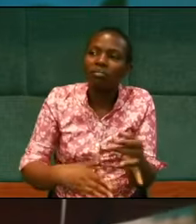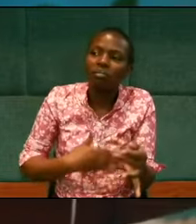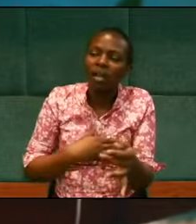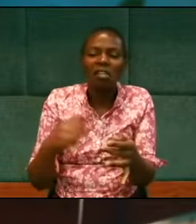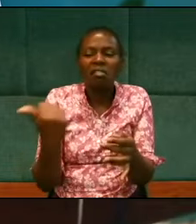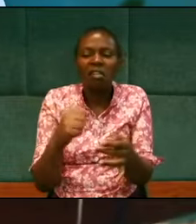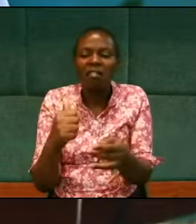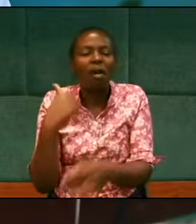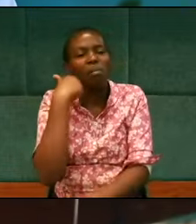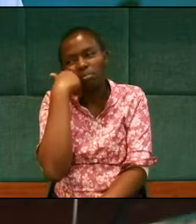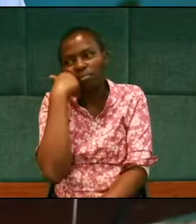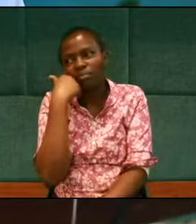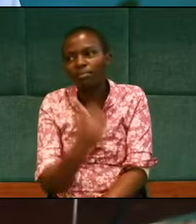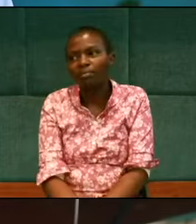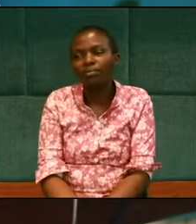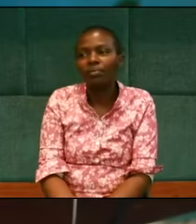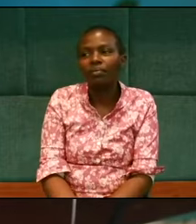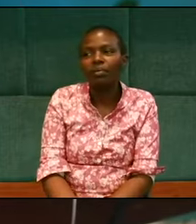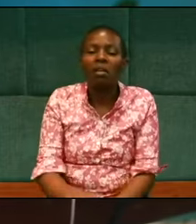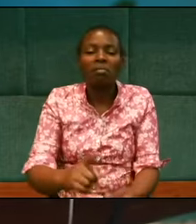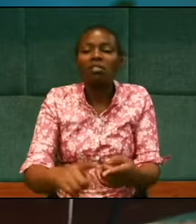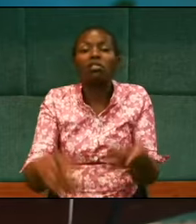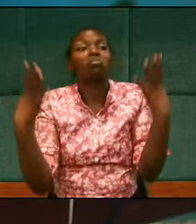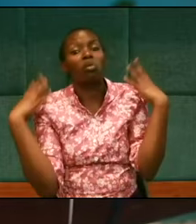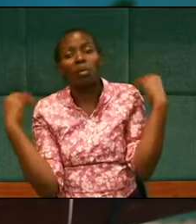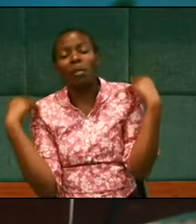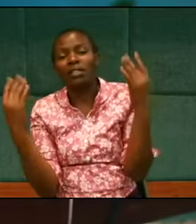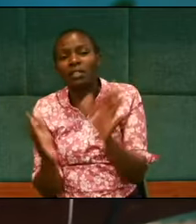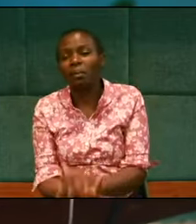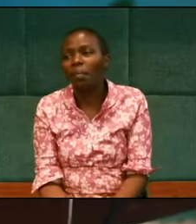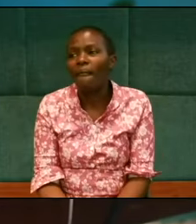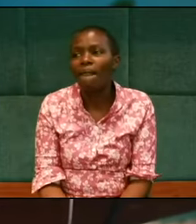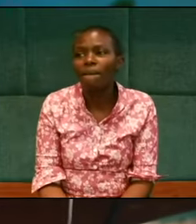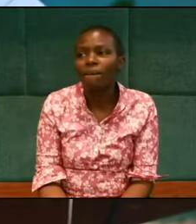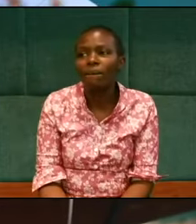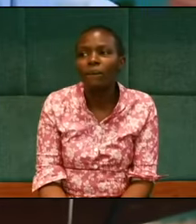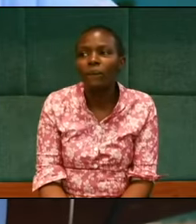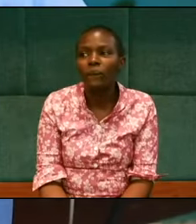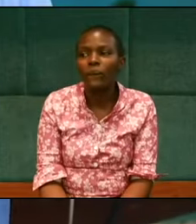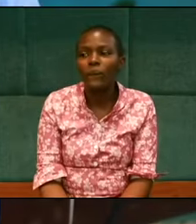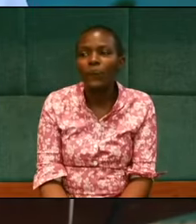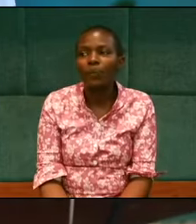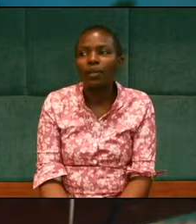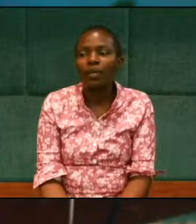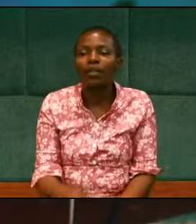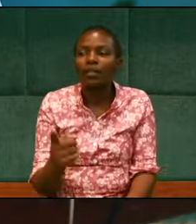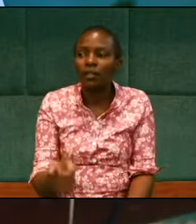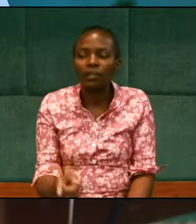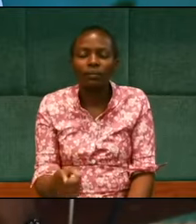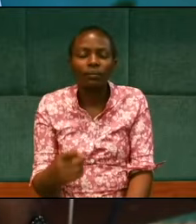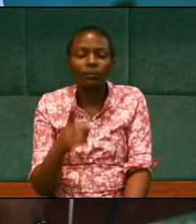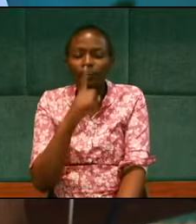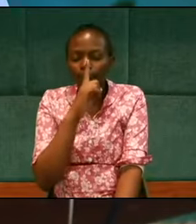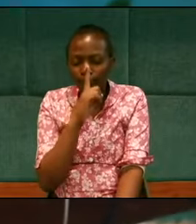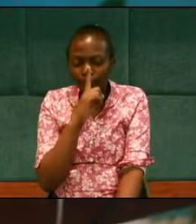no. But she's stubborn. Very difficult. But she's very calm outside. But she will deal with you